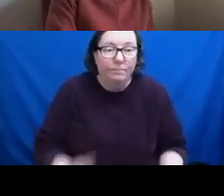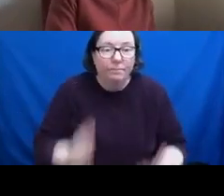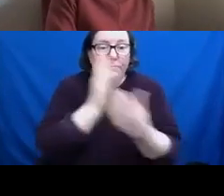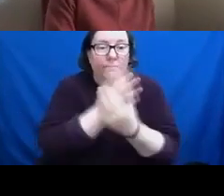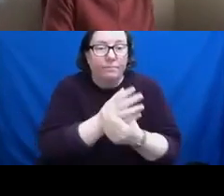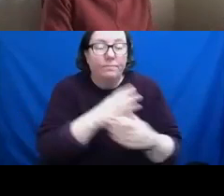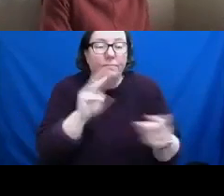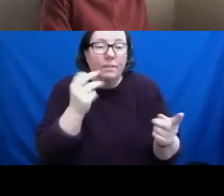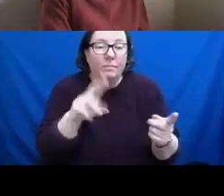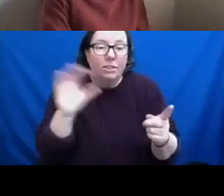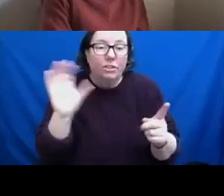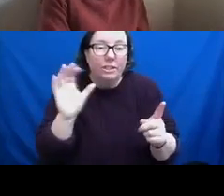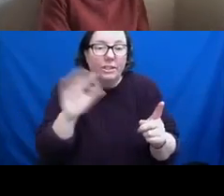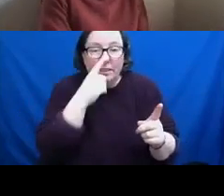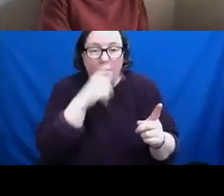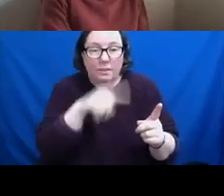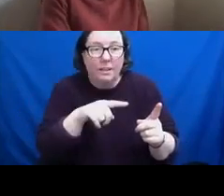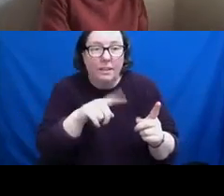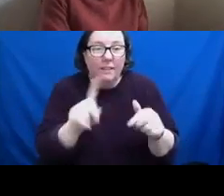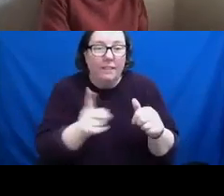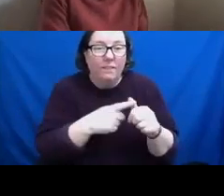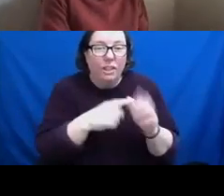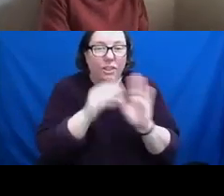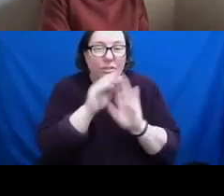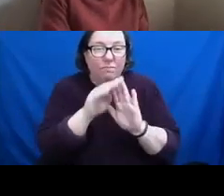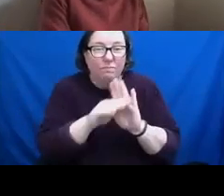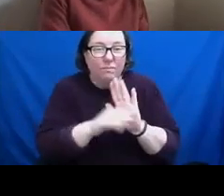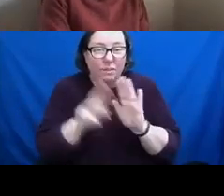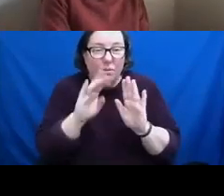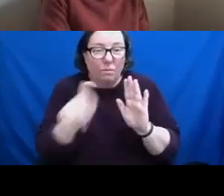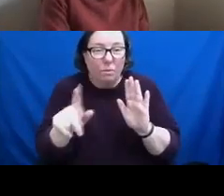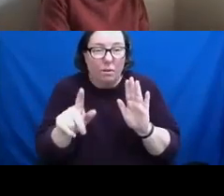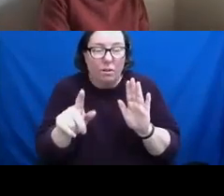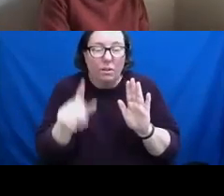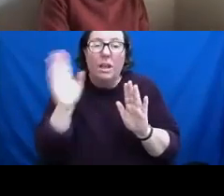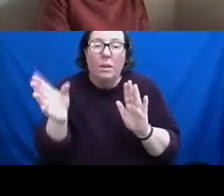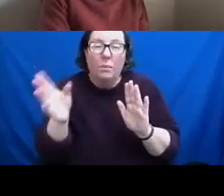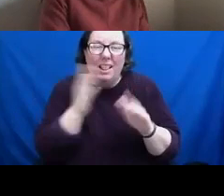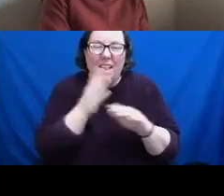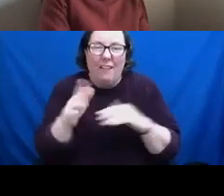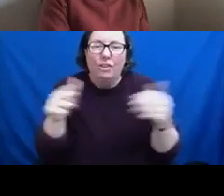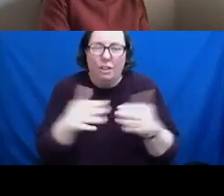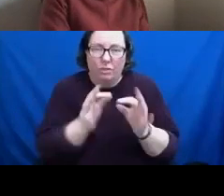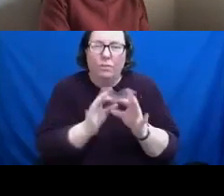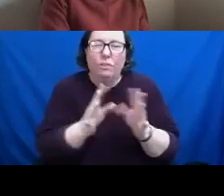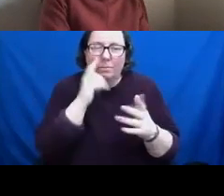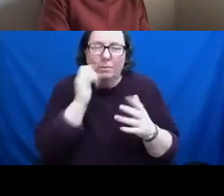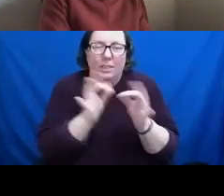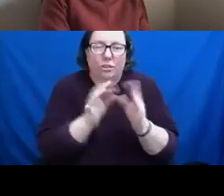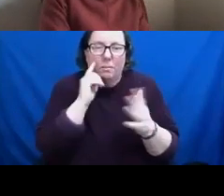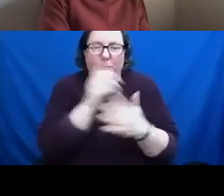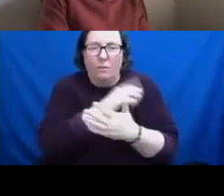Mr. Contempasas, could we first take the roll? I was going to do that after I introduced everyone.